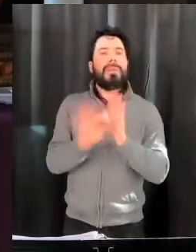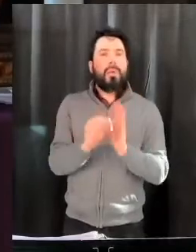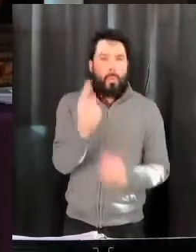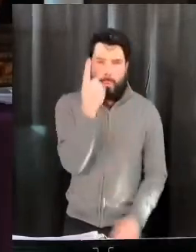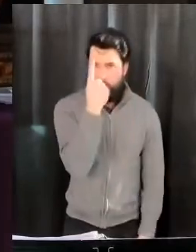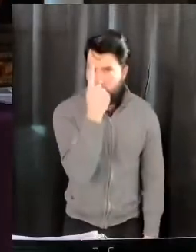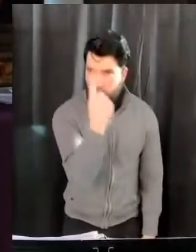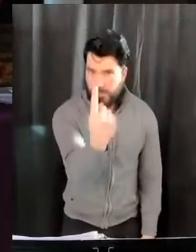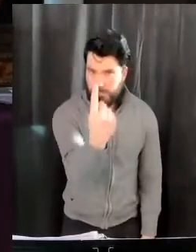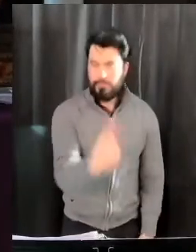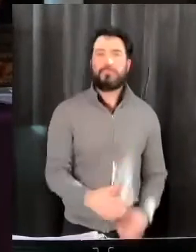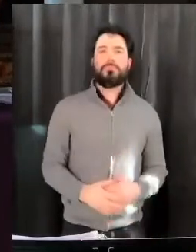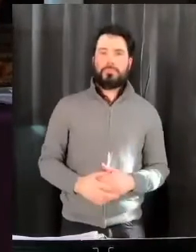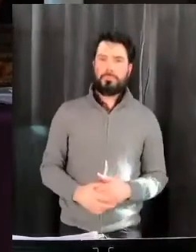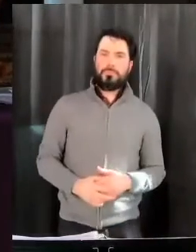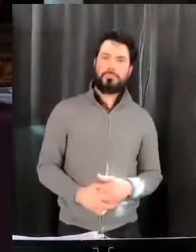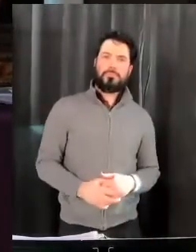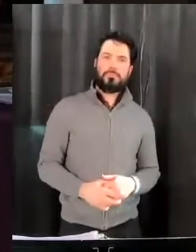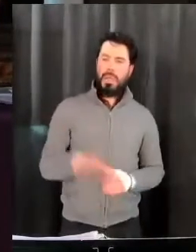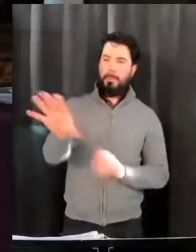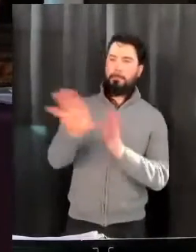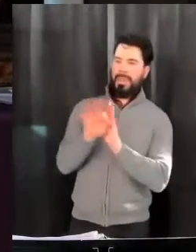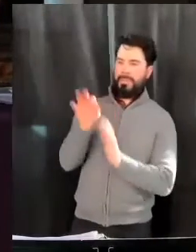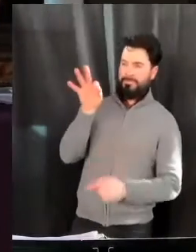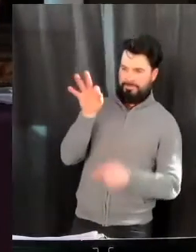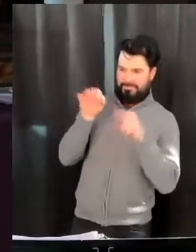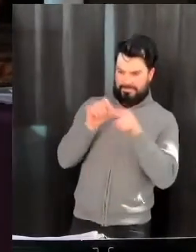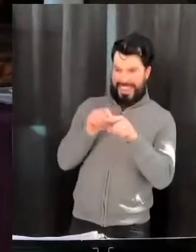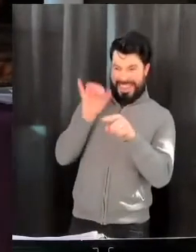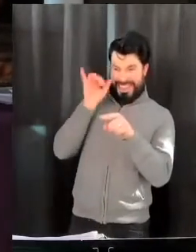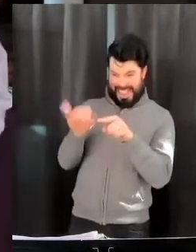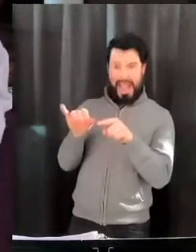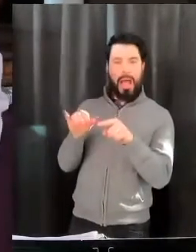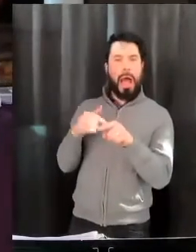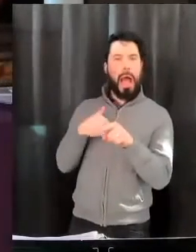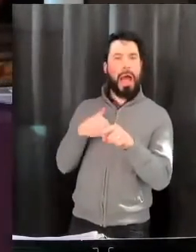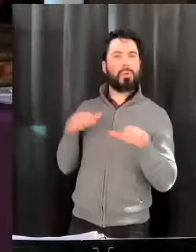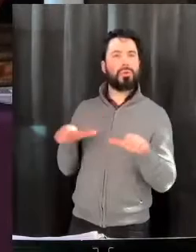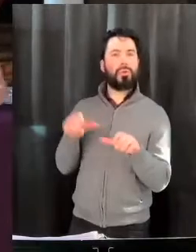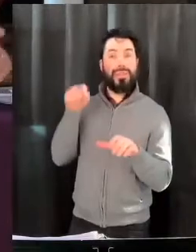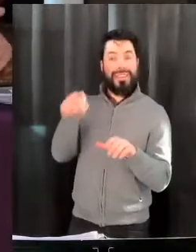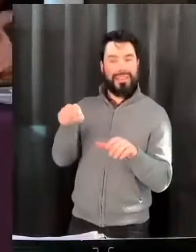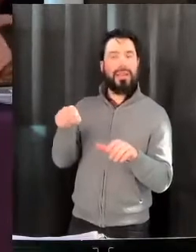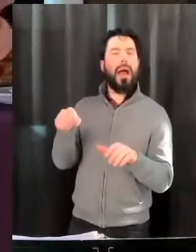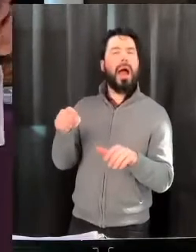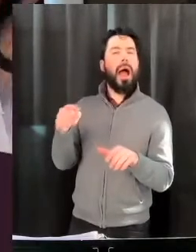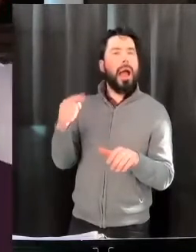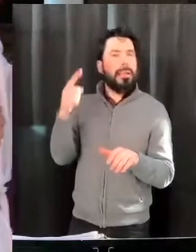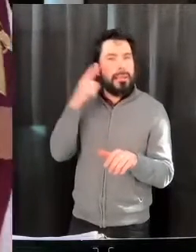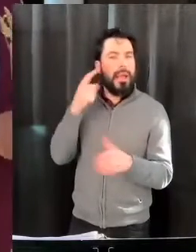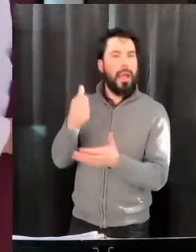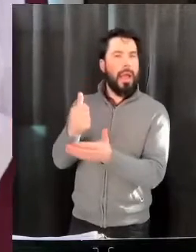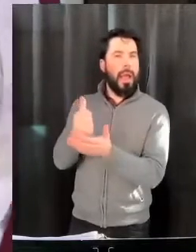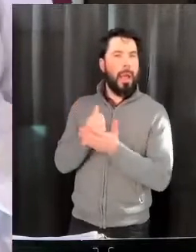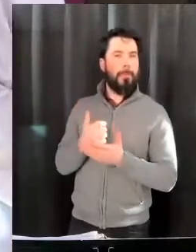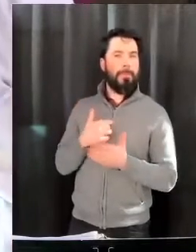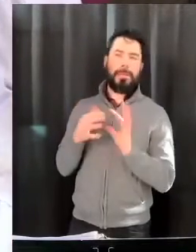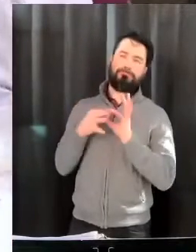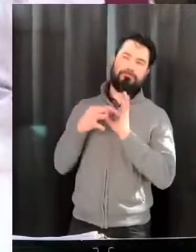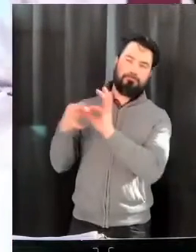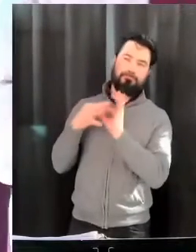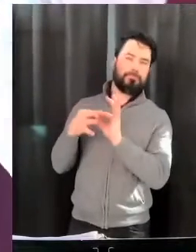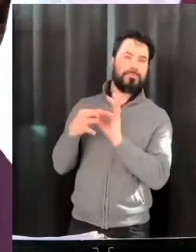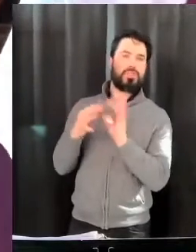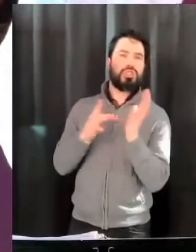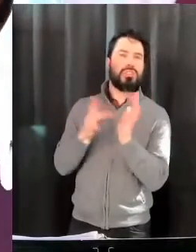one that you think would bring you closer to Jesus. Because when you choose one,